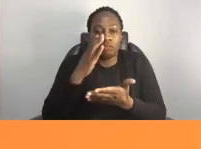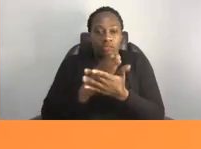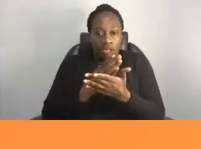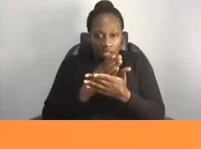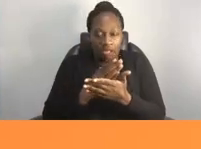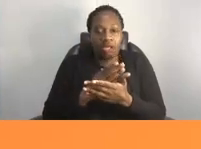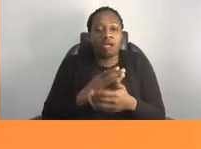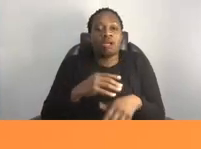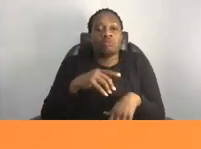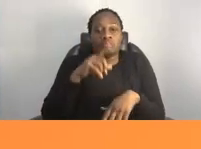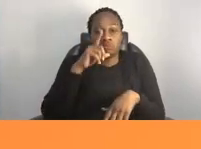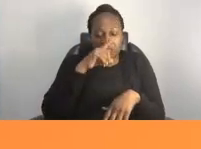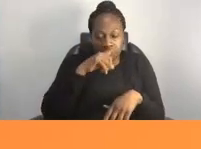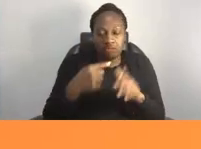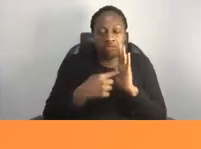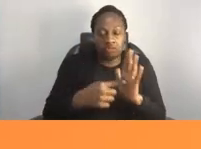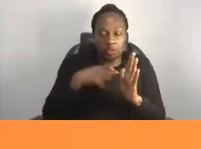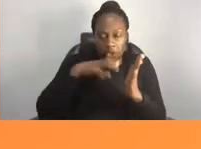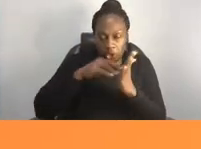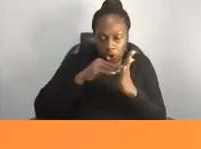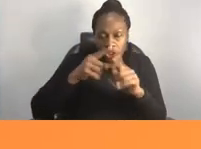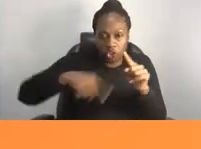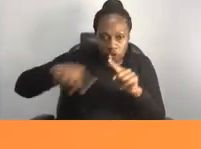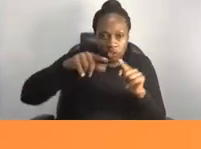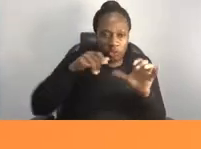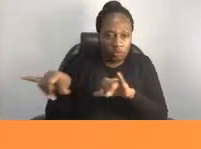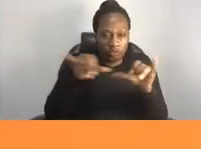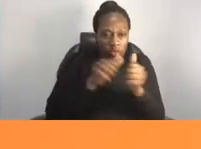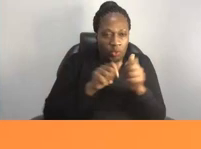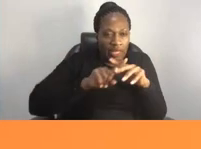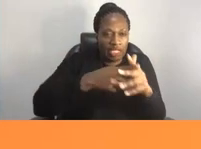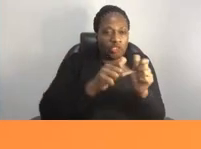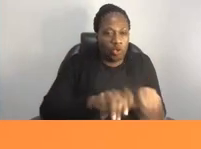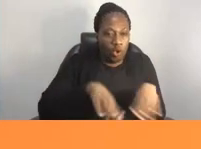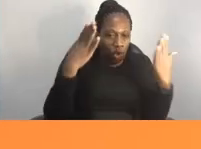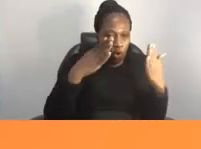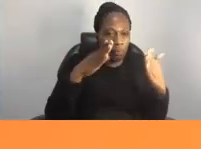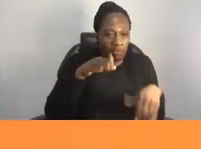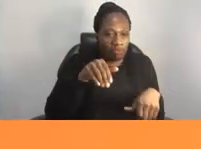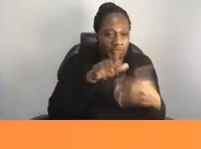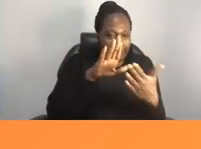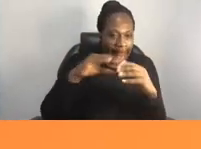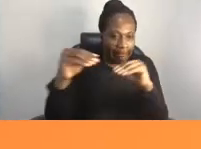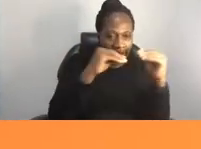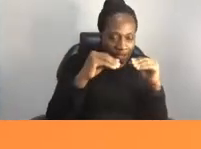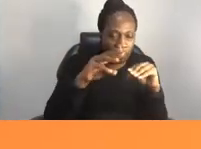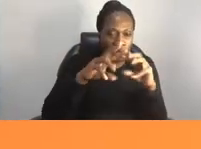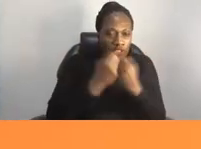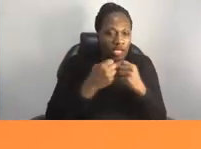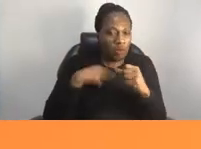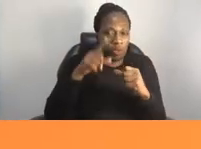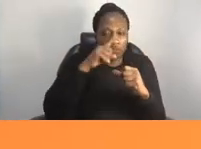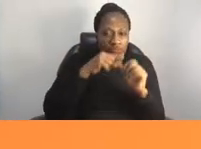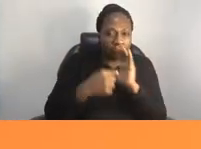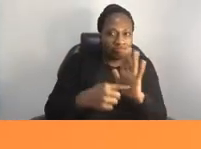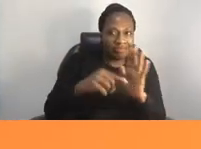actually experiencing the Open Pedagogy Learning Circle, just like we did with the Intro to Open Ped workshop, where we acted as though we were giving it to